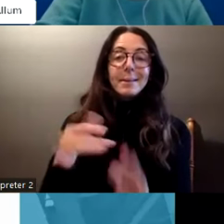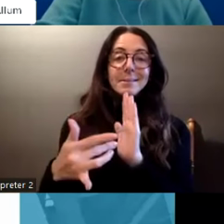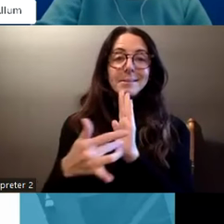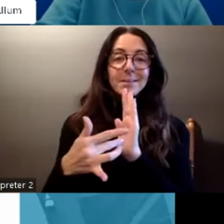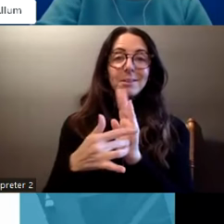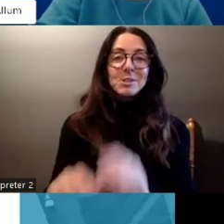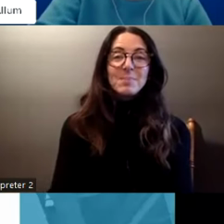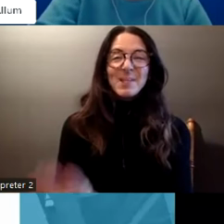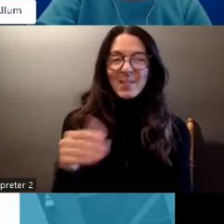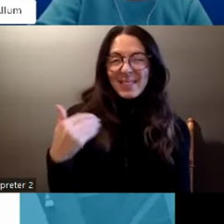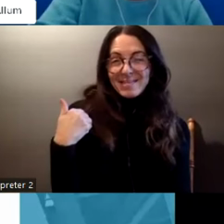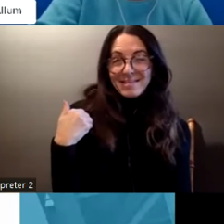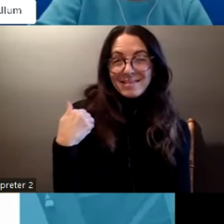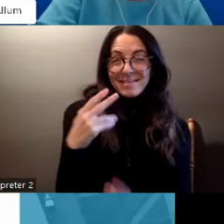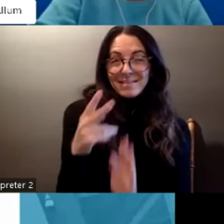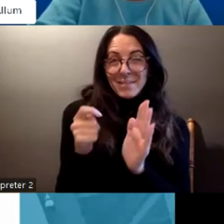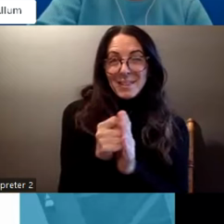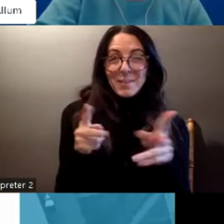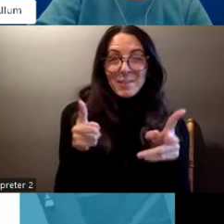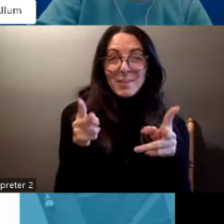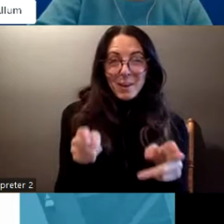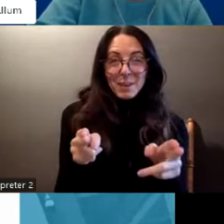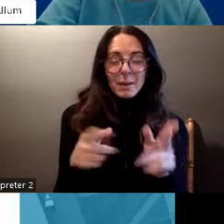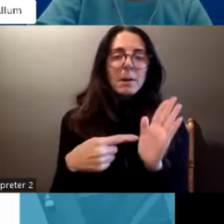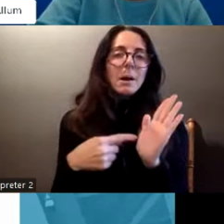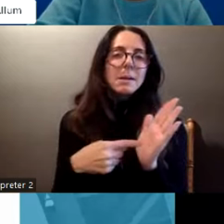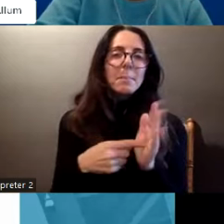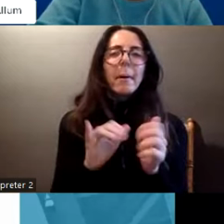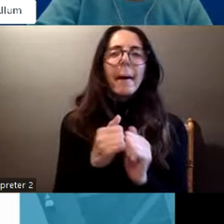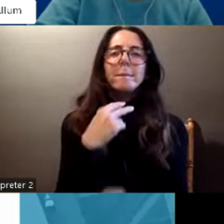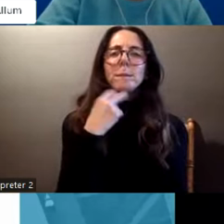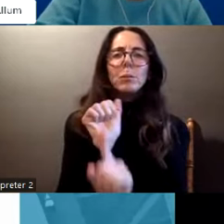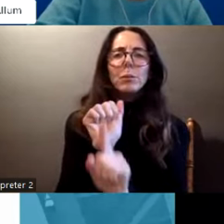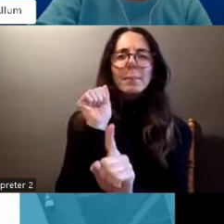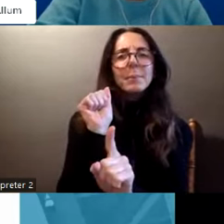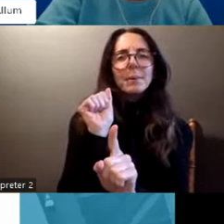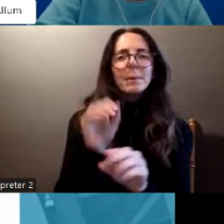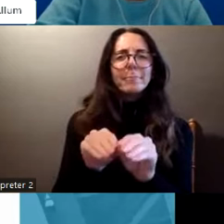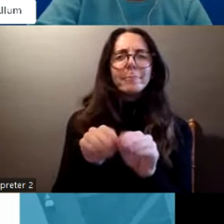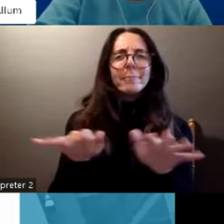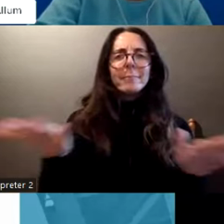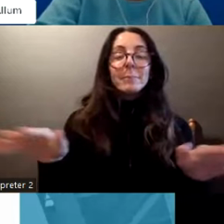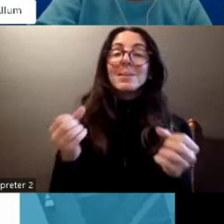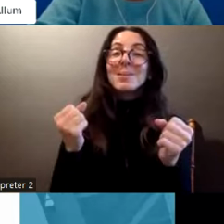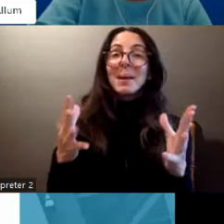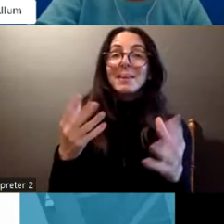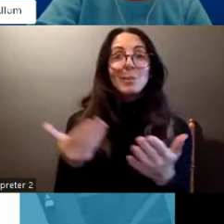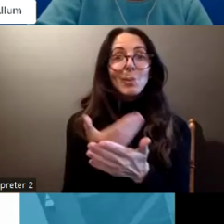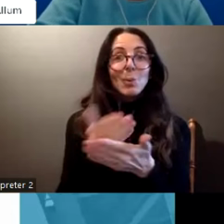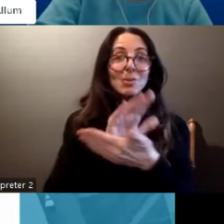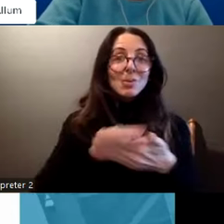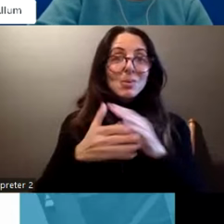an example of a video as to how these voice scams can work. There's been a lot of news stories, a lot of